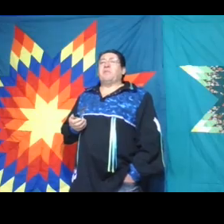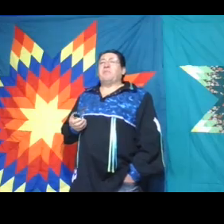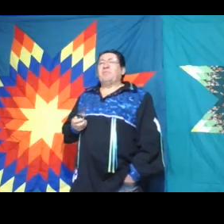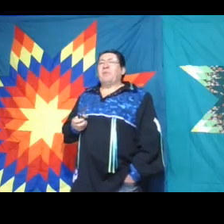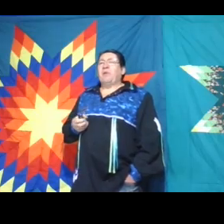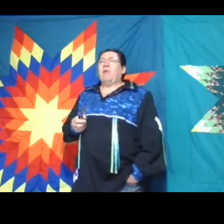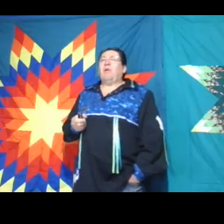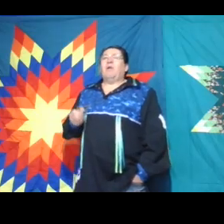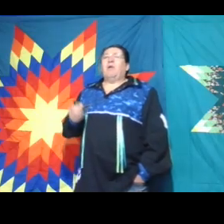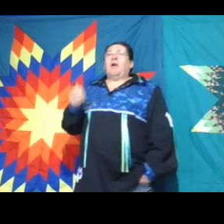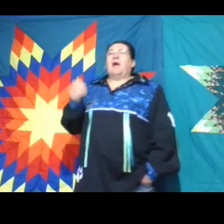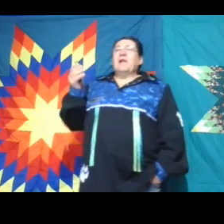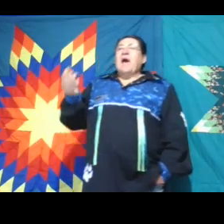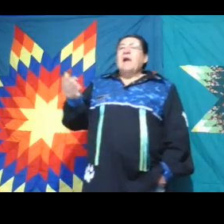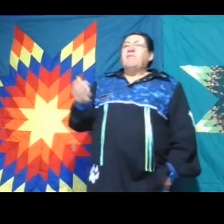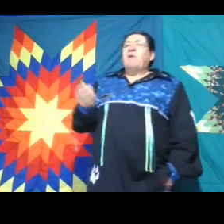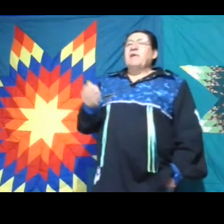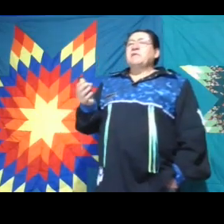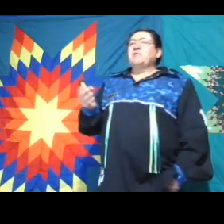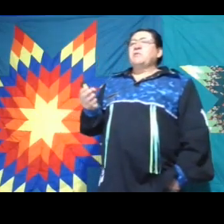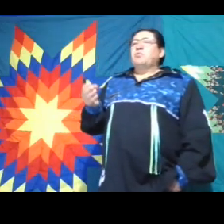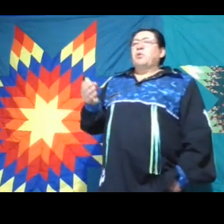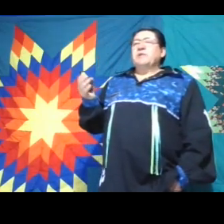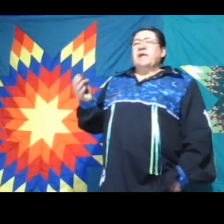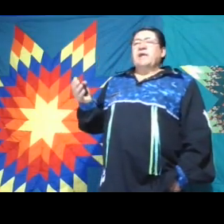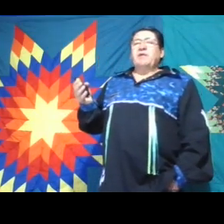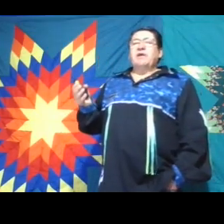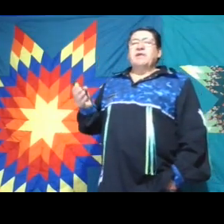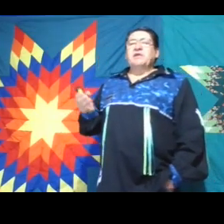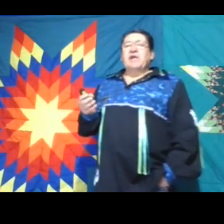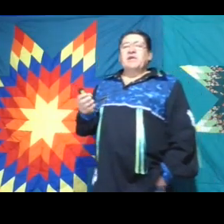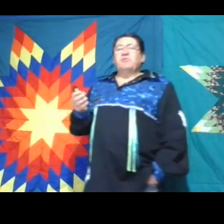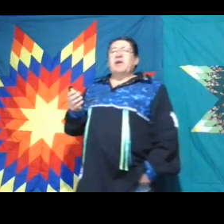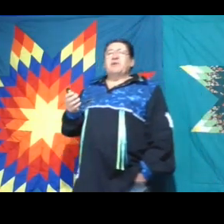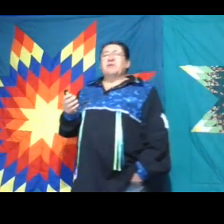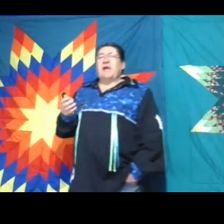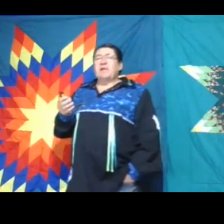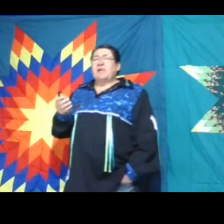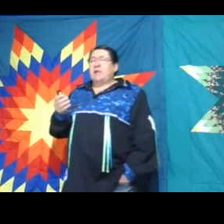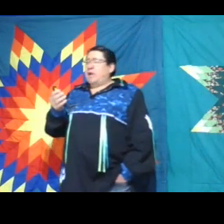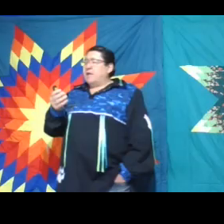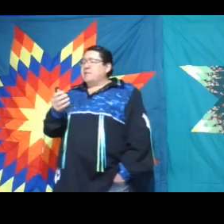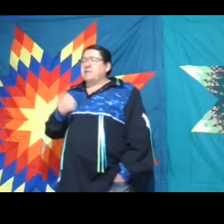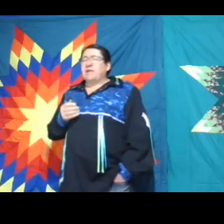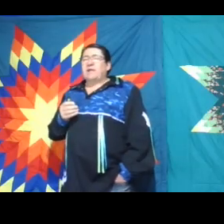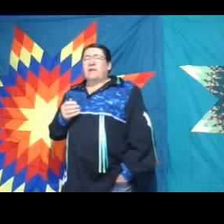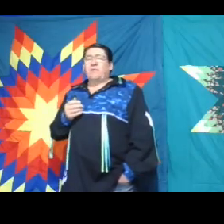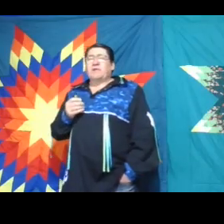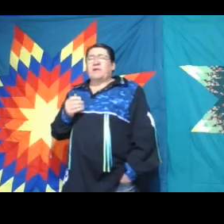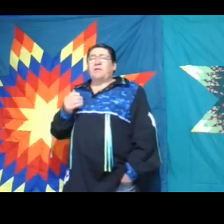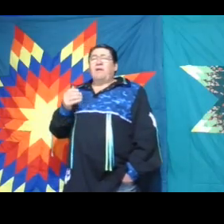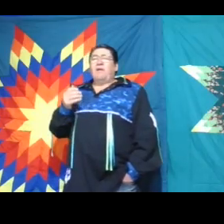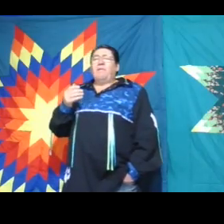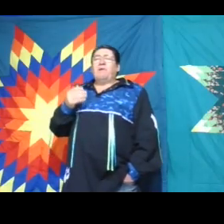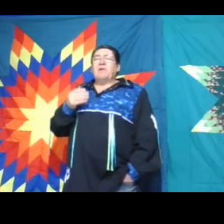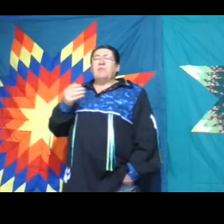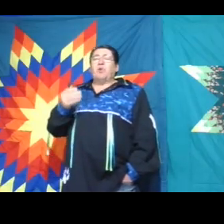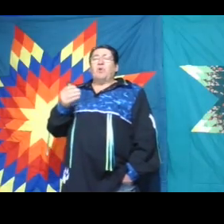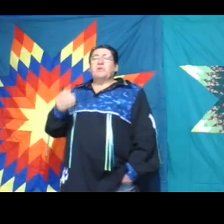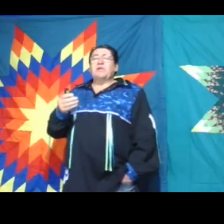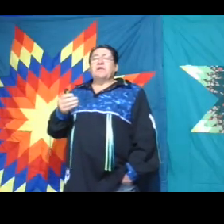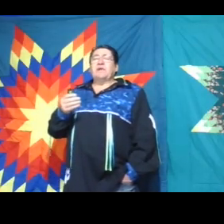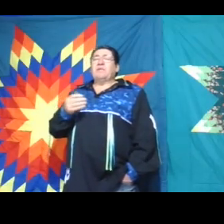recruitment. And lack of high school or post-secondary education, we understand that I just said that there is a